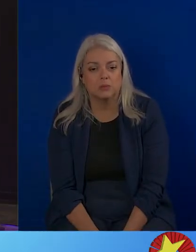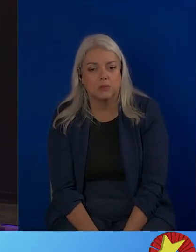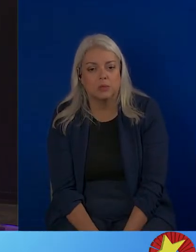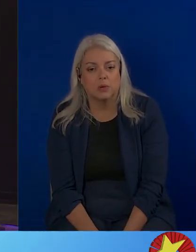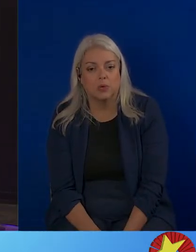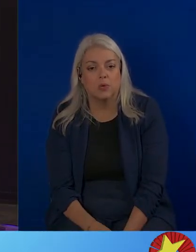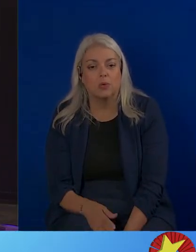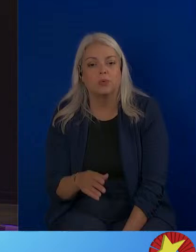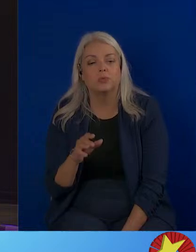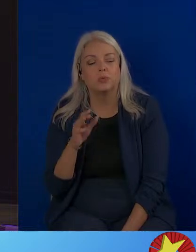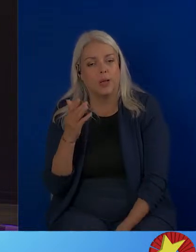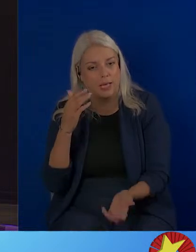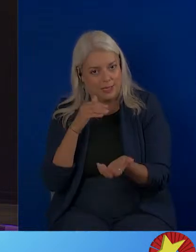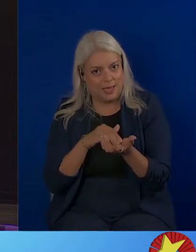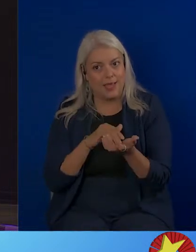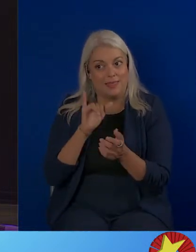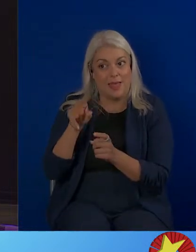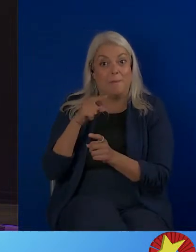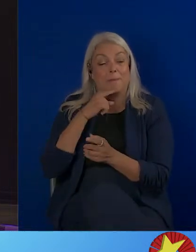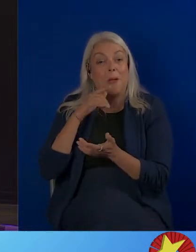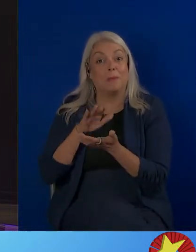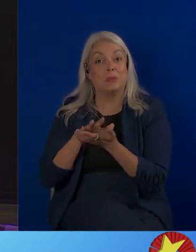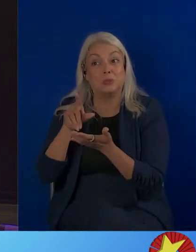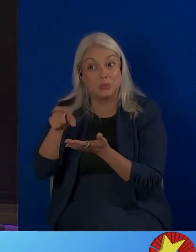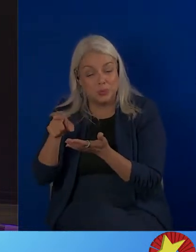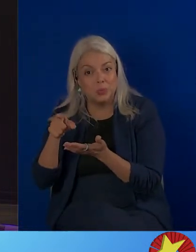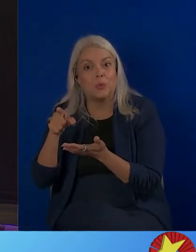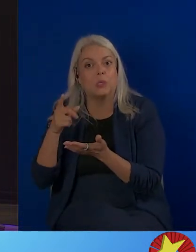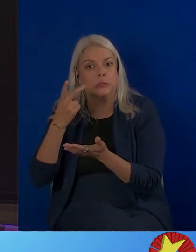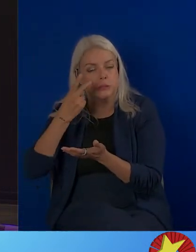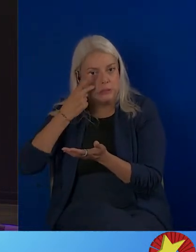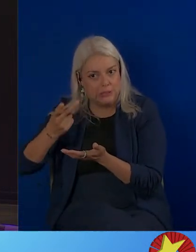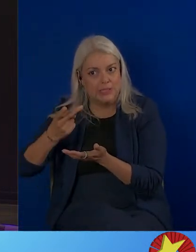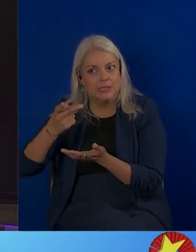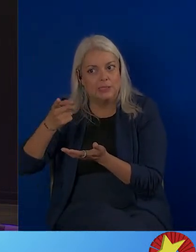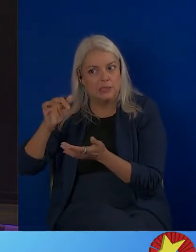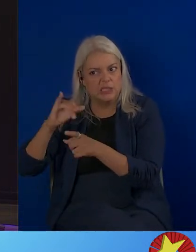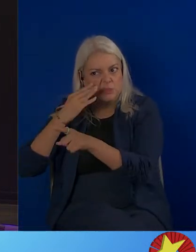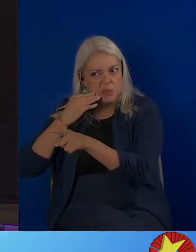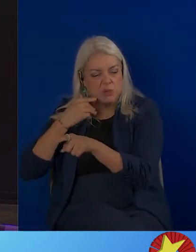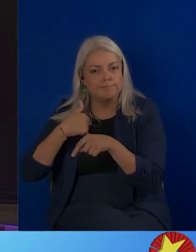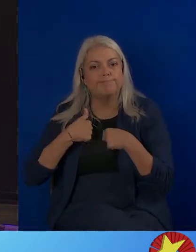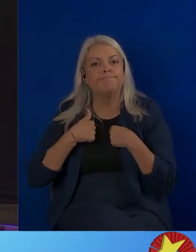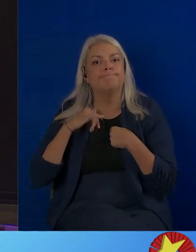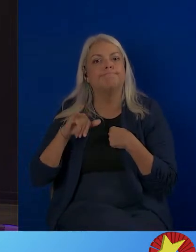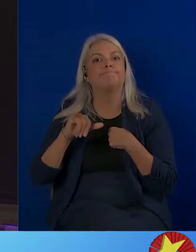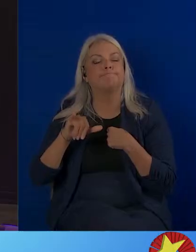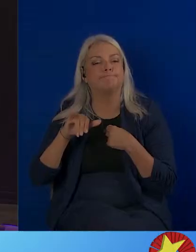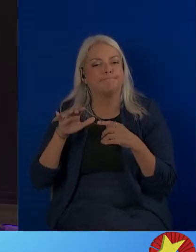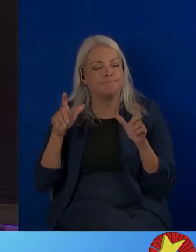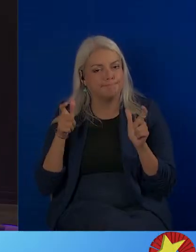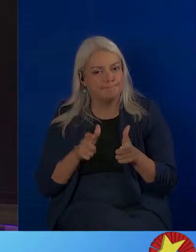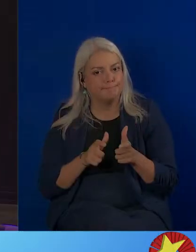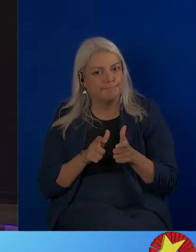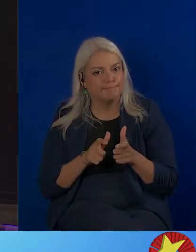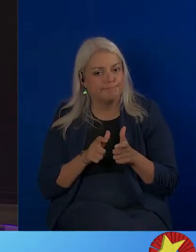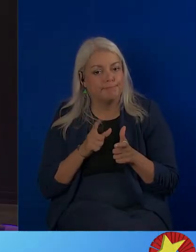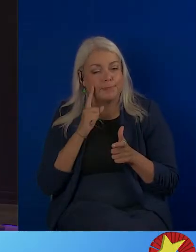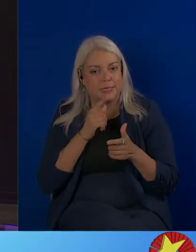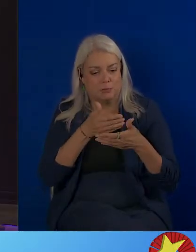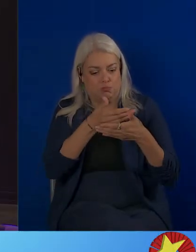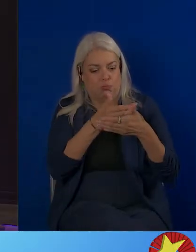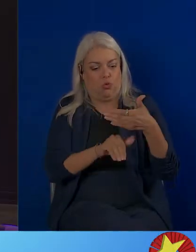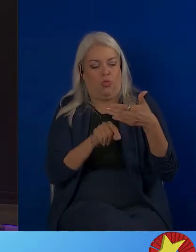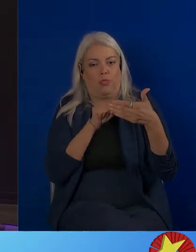So we are starting to see similar kinds of declines. So